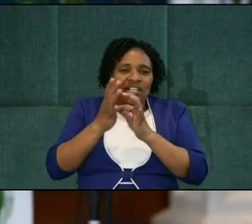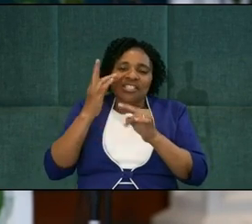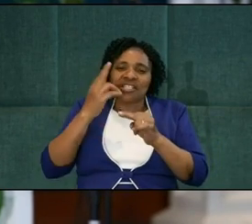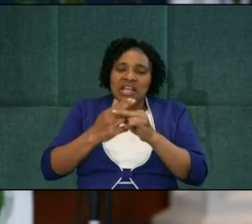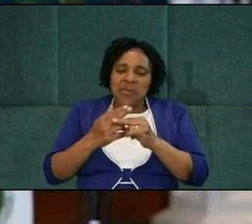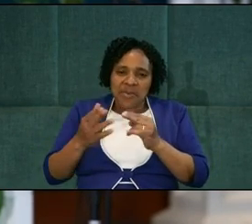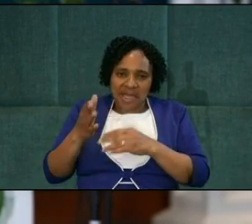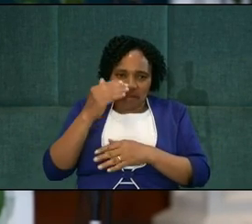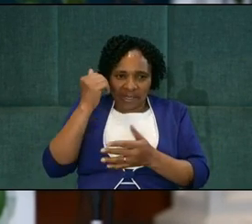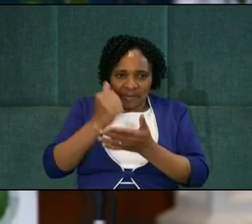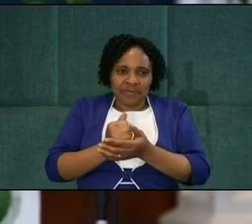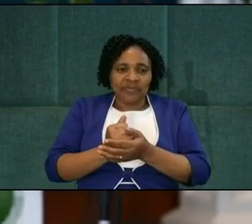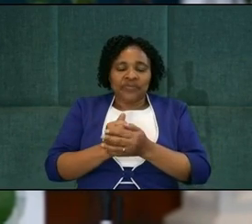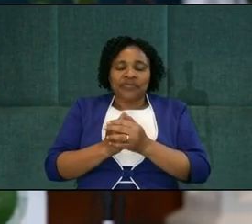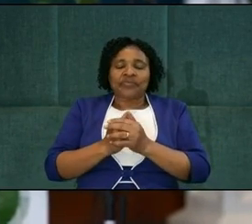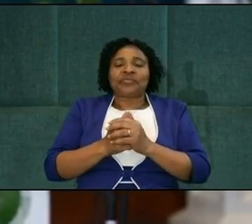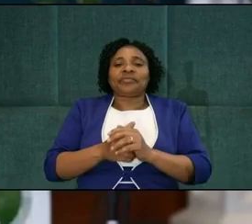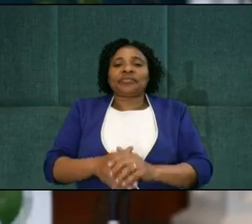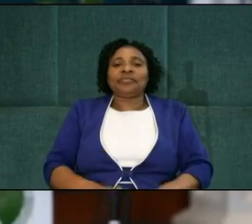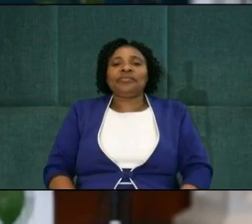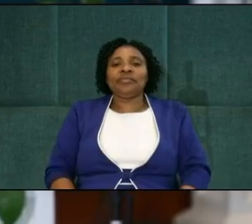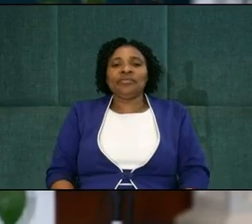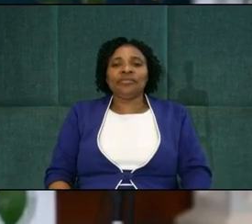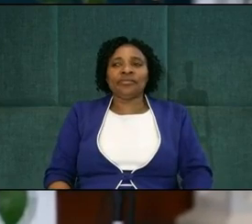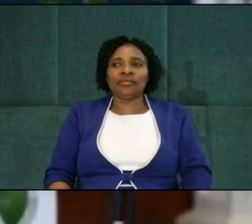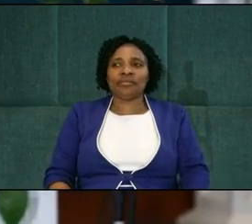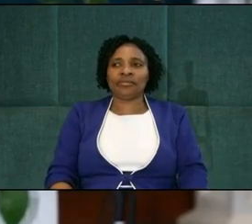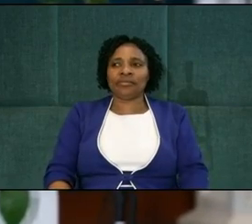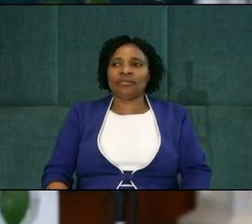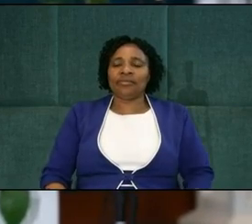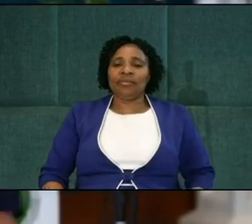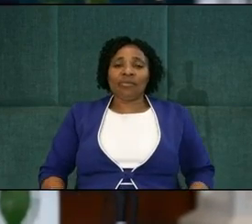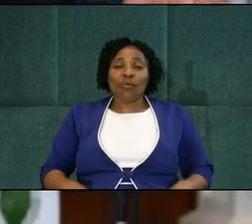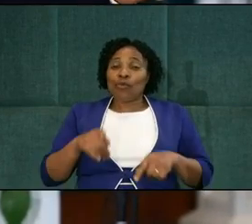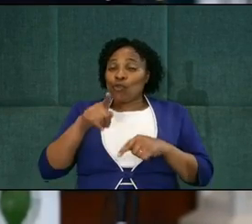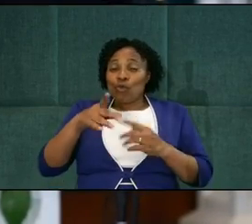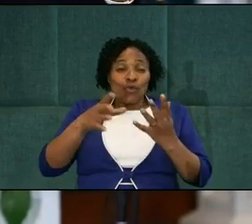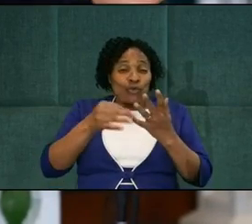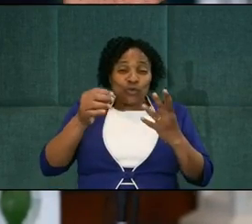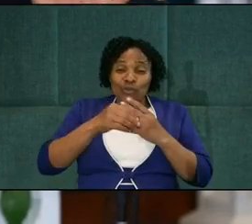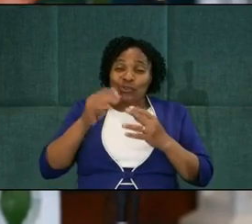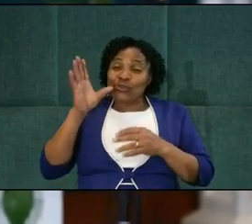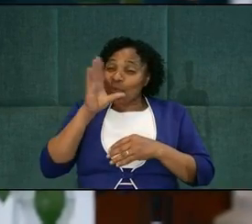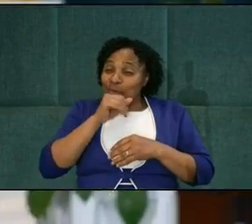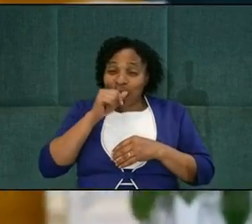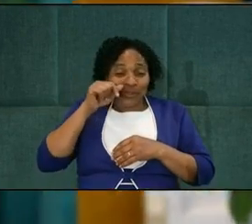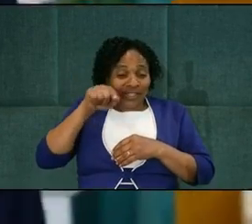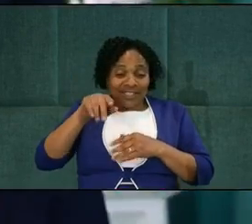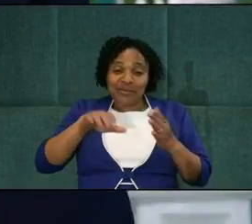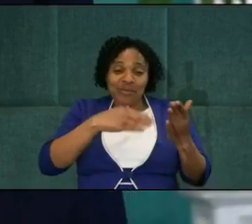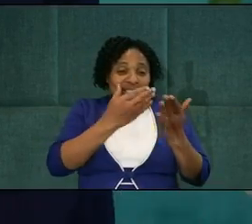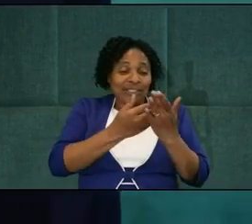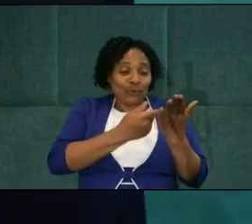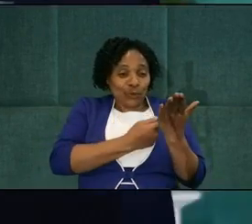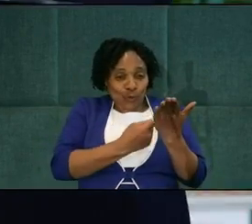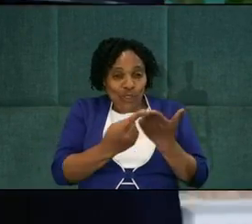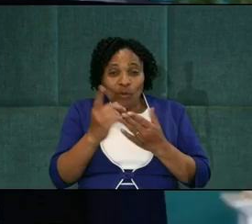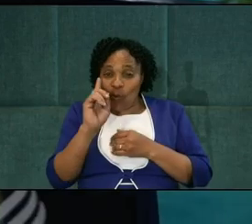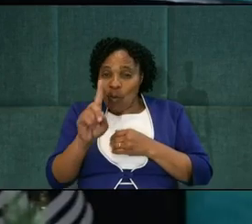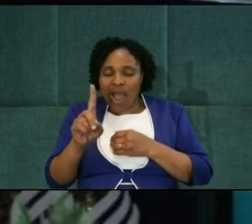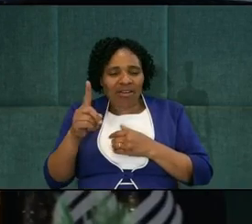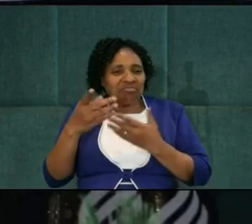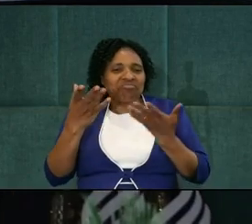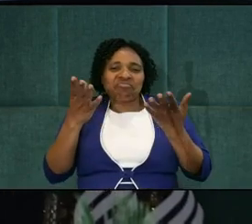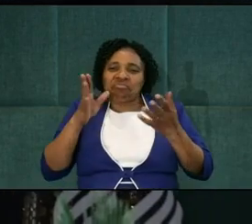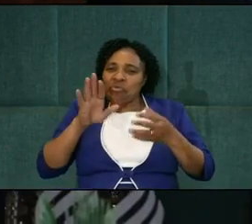name. Amen. You choose to miss any of those presentations at your own risk. Make sure you're